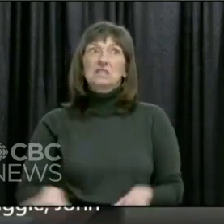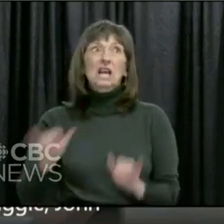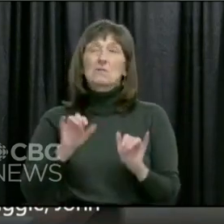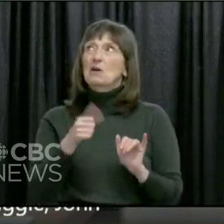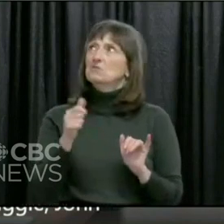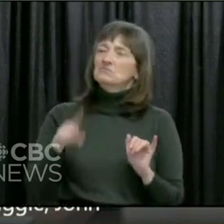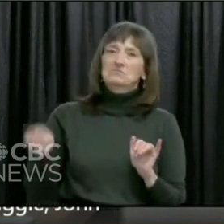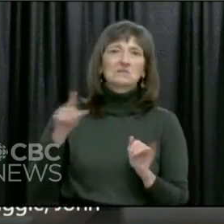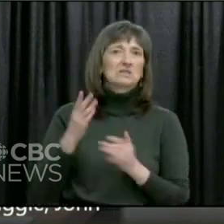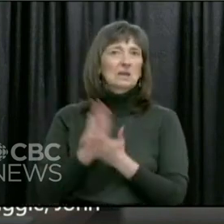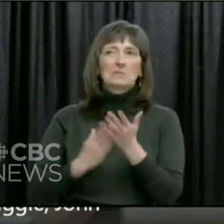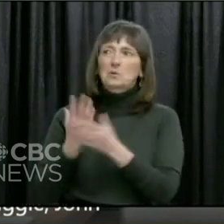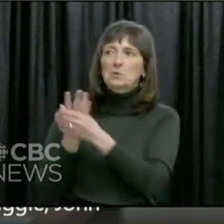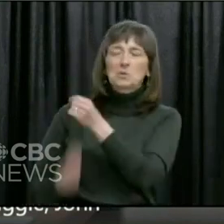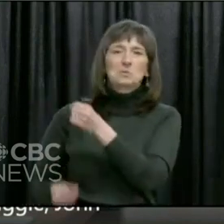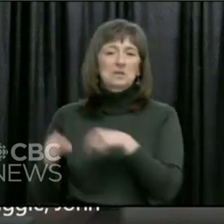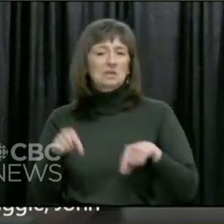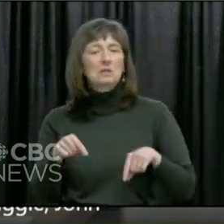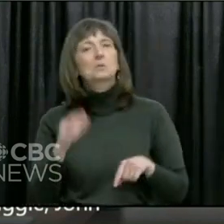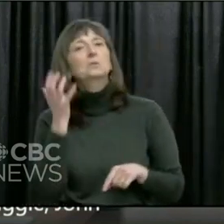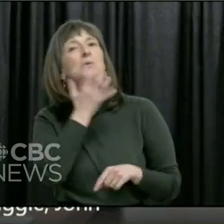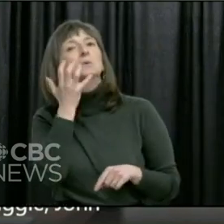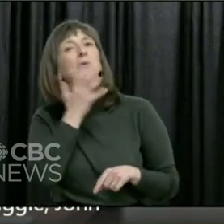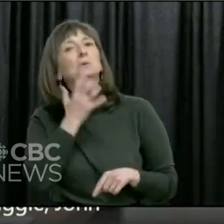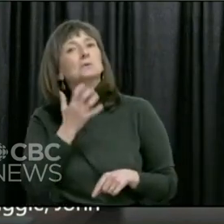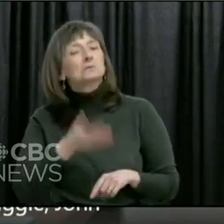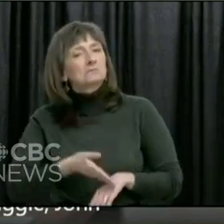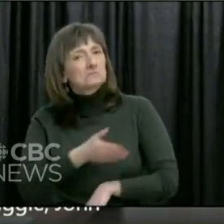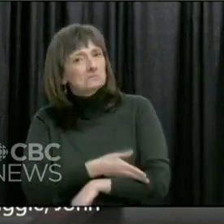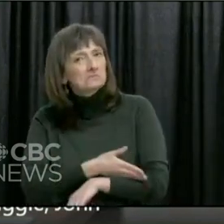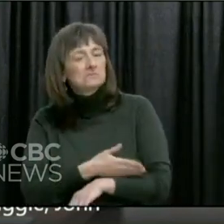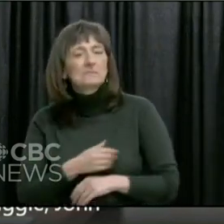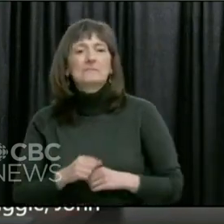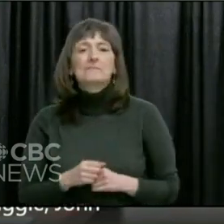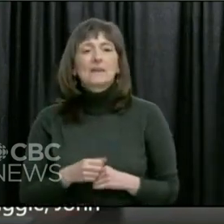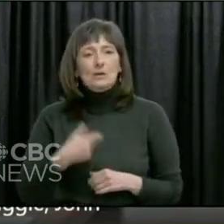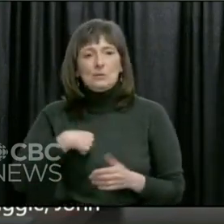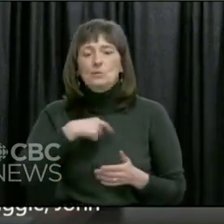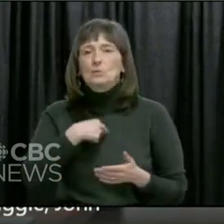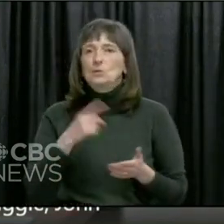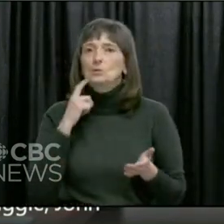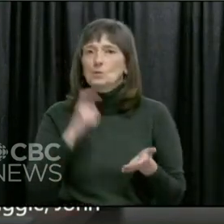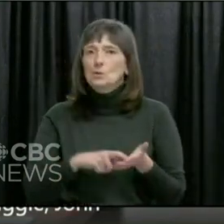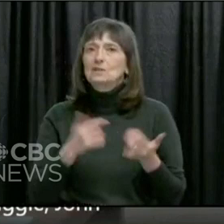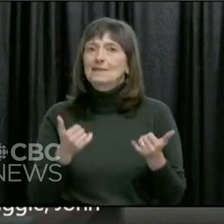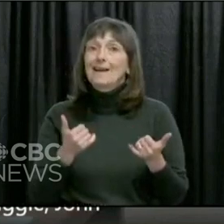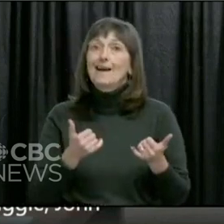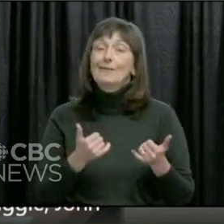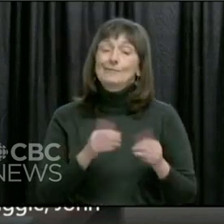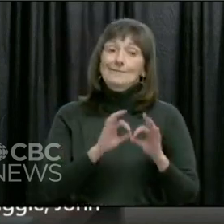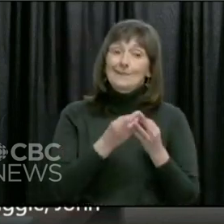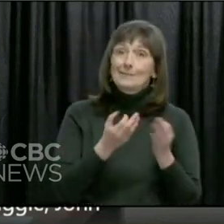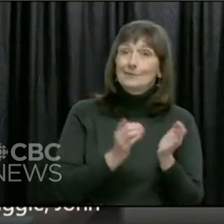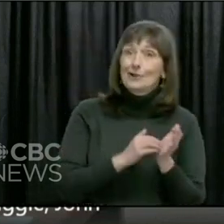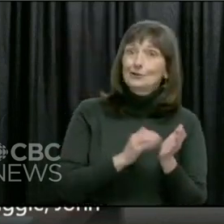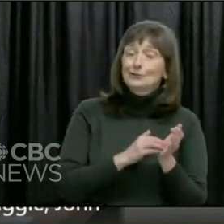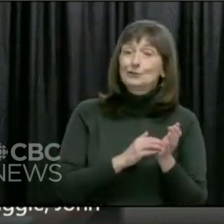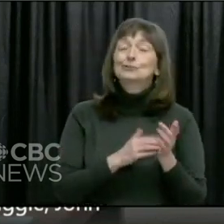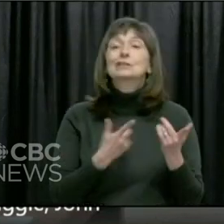benefits in COVID. We've seen a significant shift in primary care with